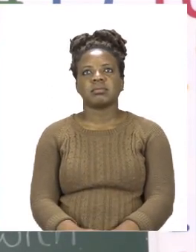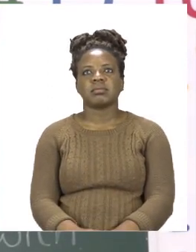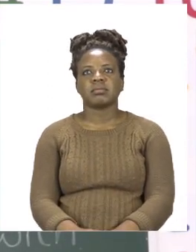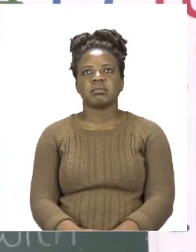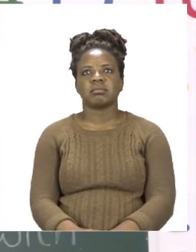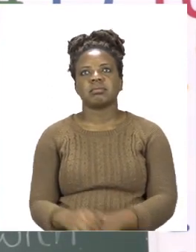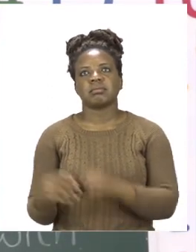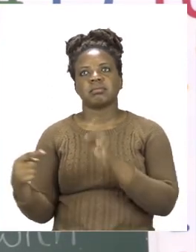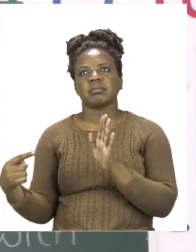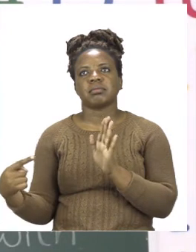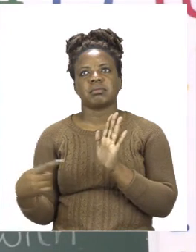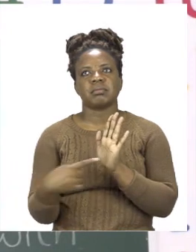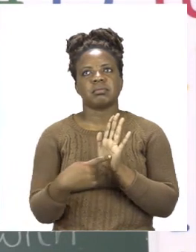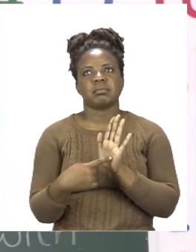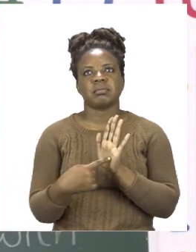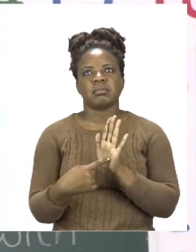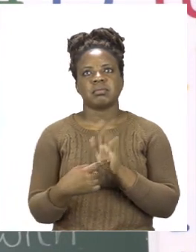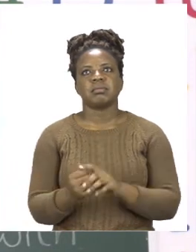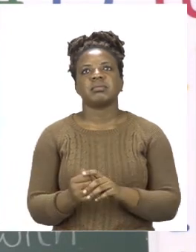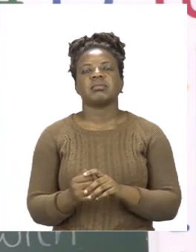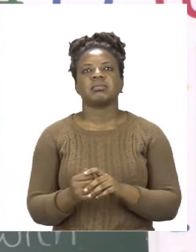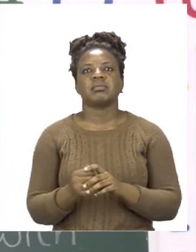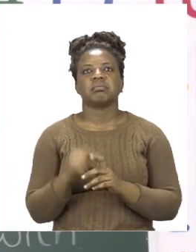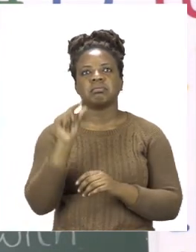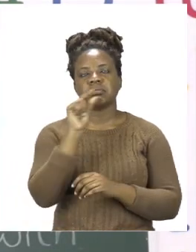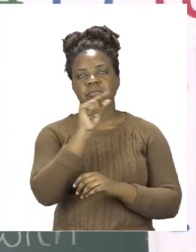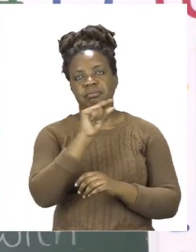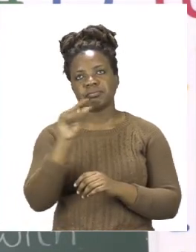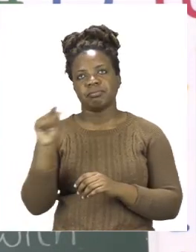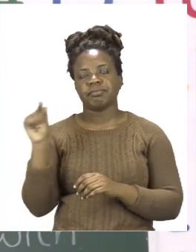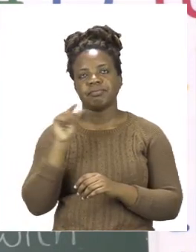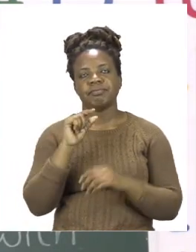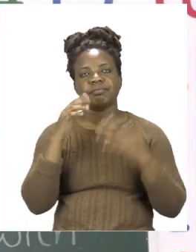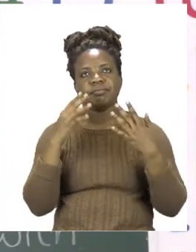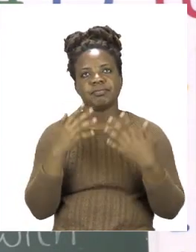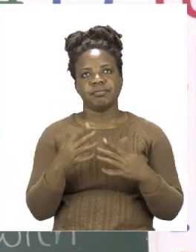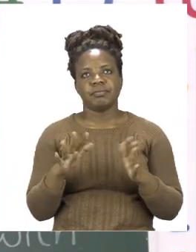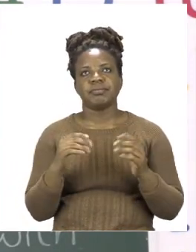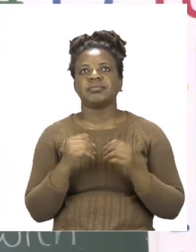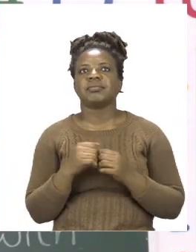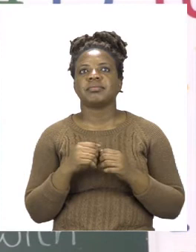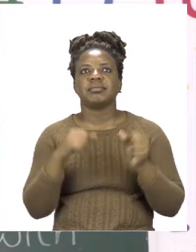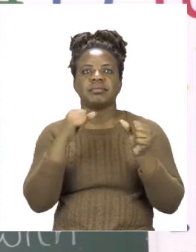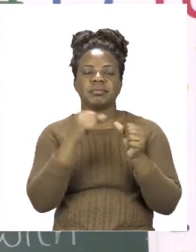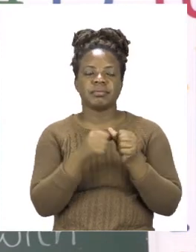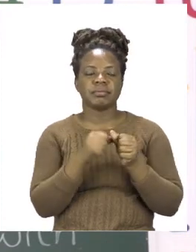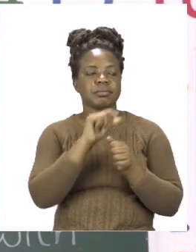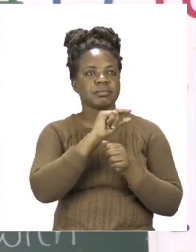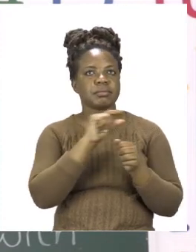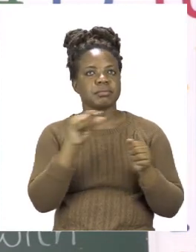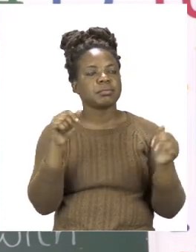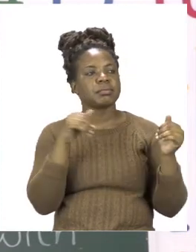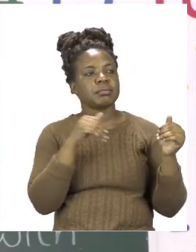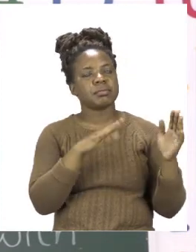Full stop. So now we have made a complete sentence, and when we are making our sentence, remember that we